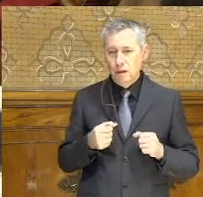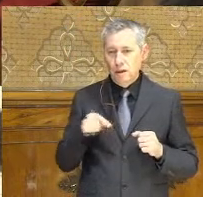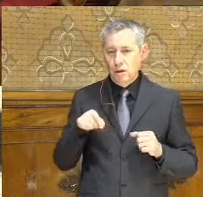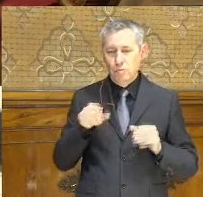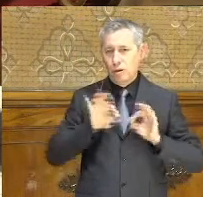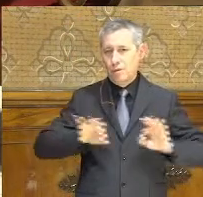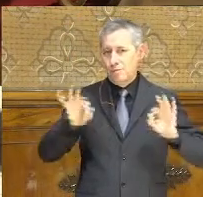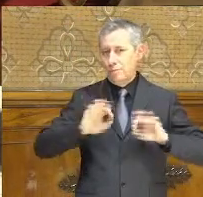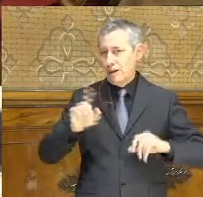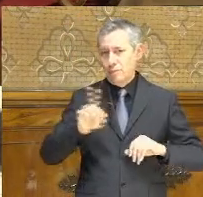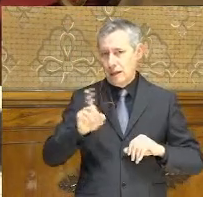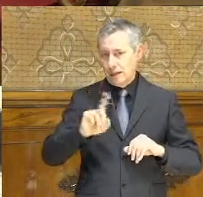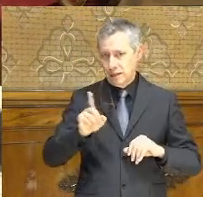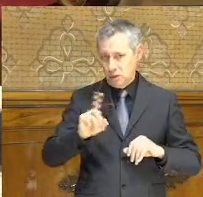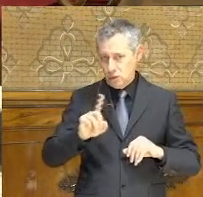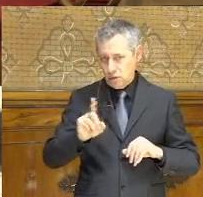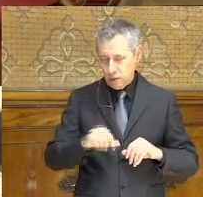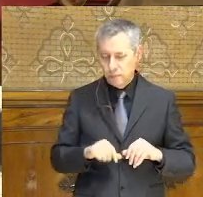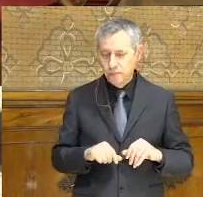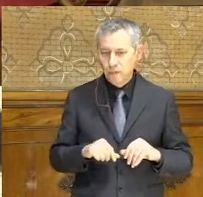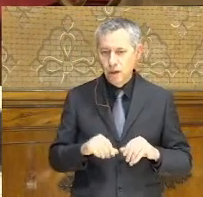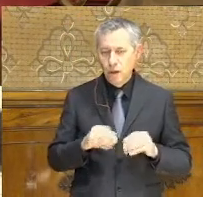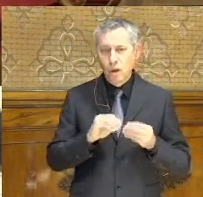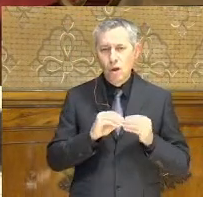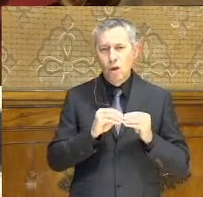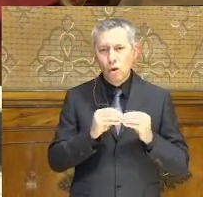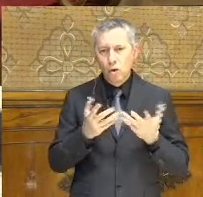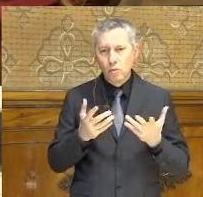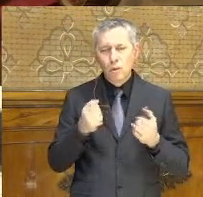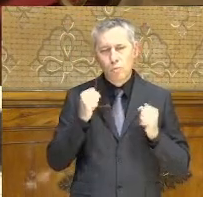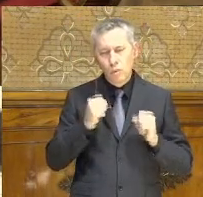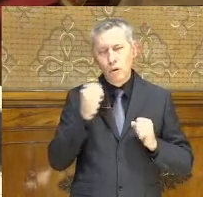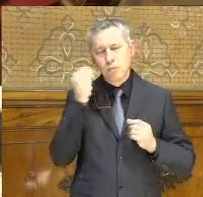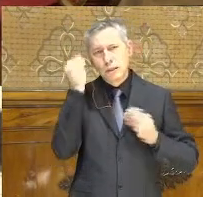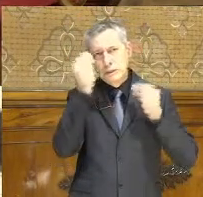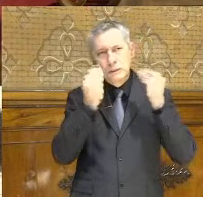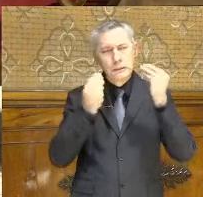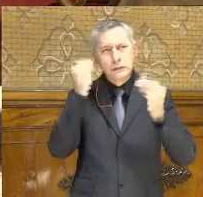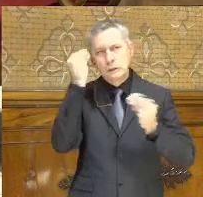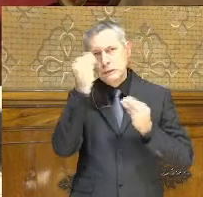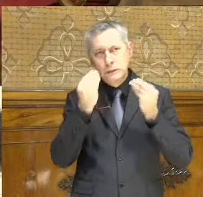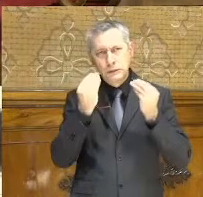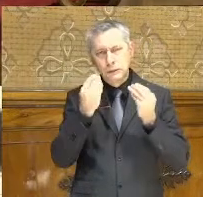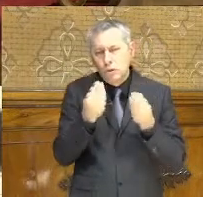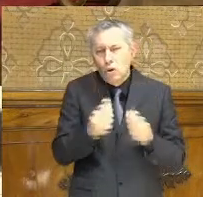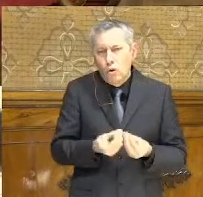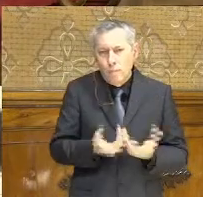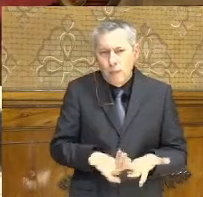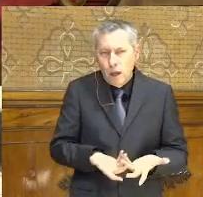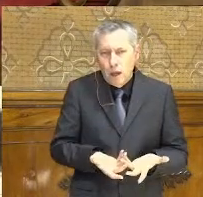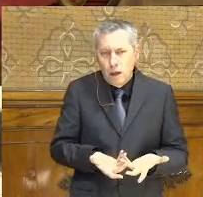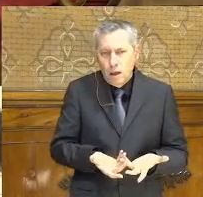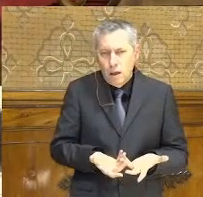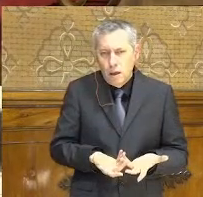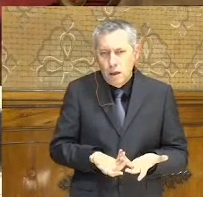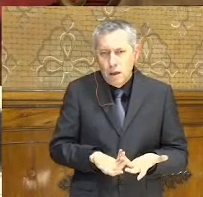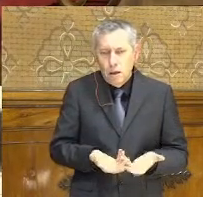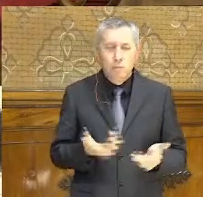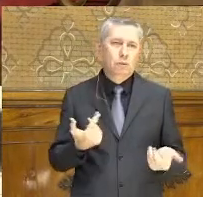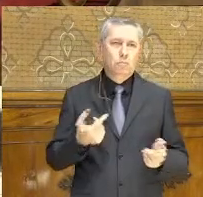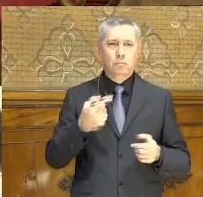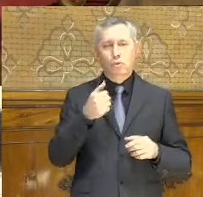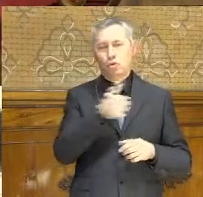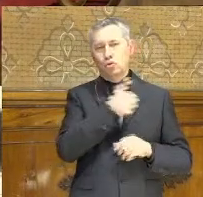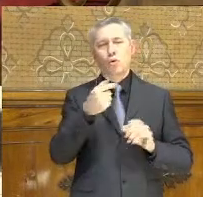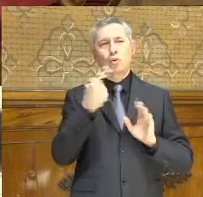can we think of it not just in negative terms, but in positive terms?